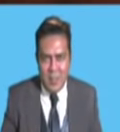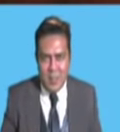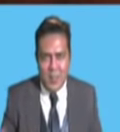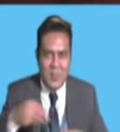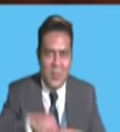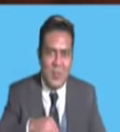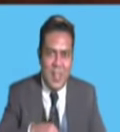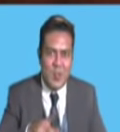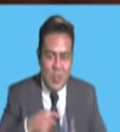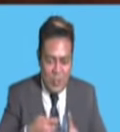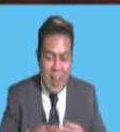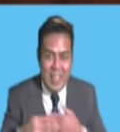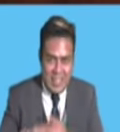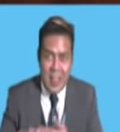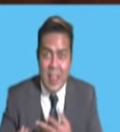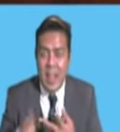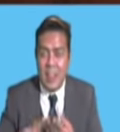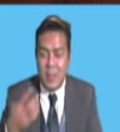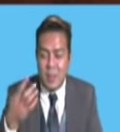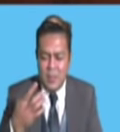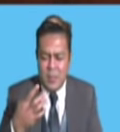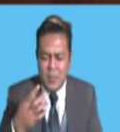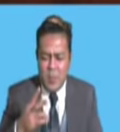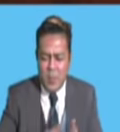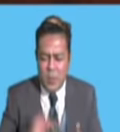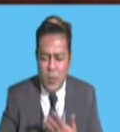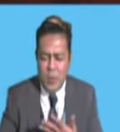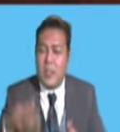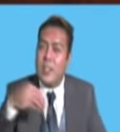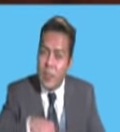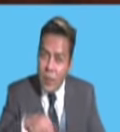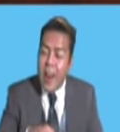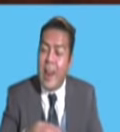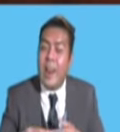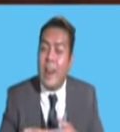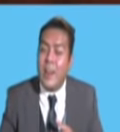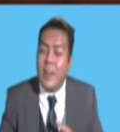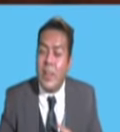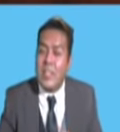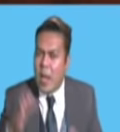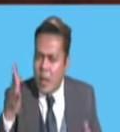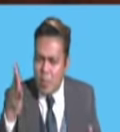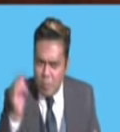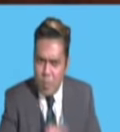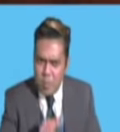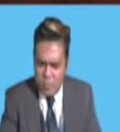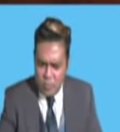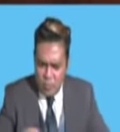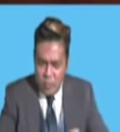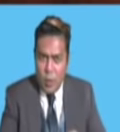Honourable Speaker, sir, the other program overseen by the Tokay Land Commission is a proactive strategy focused on addressing